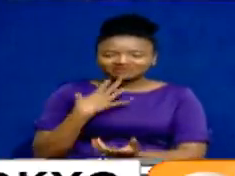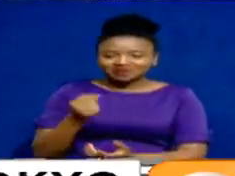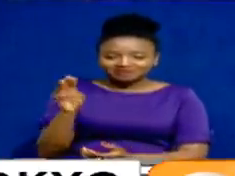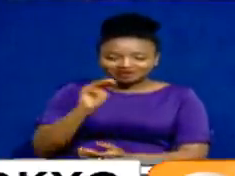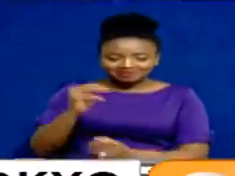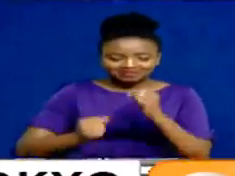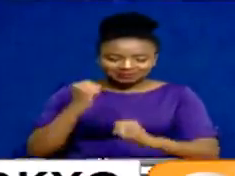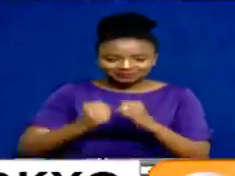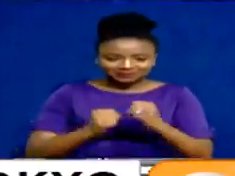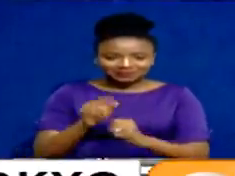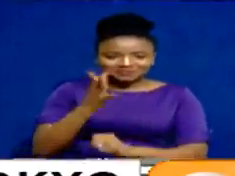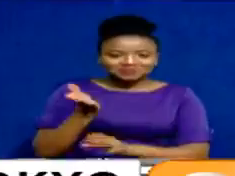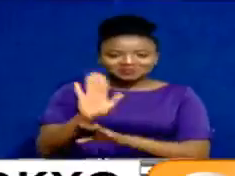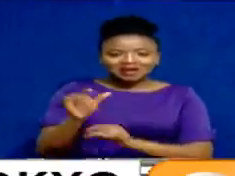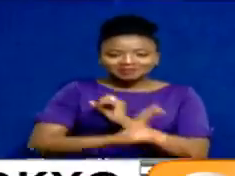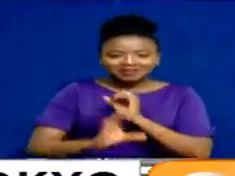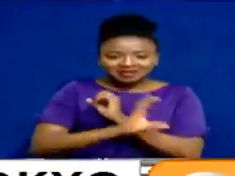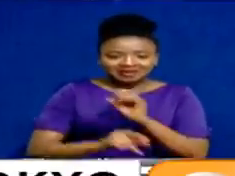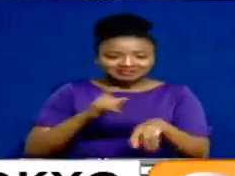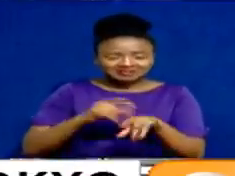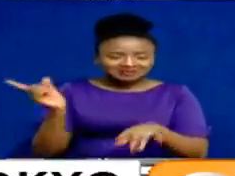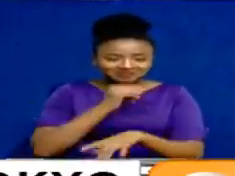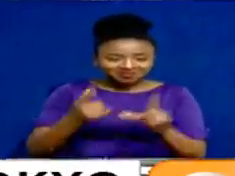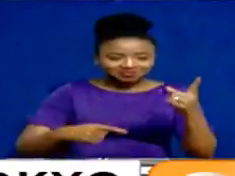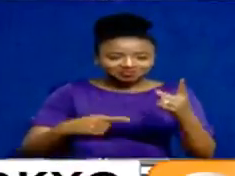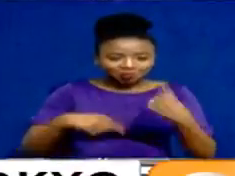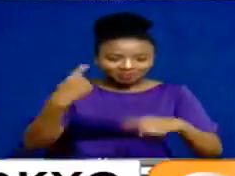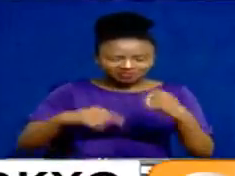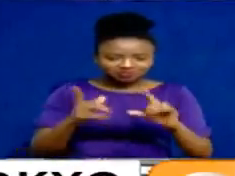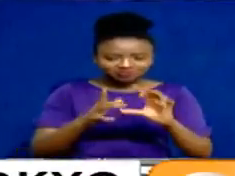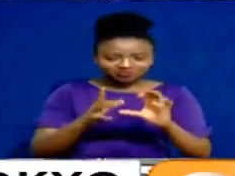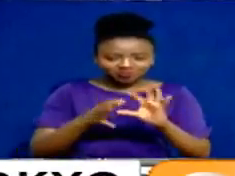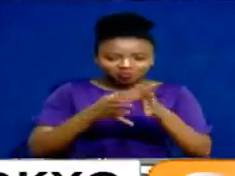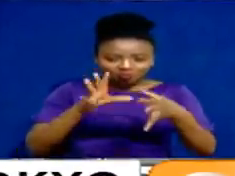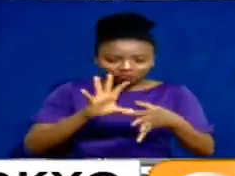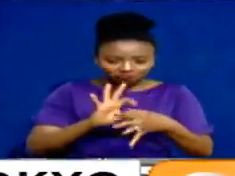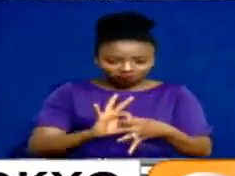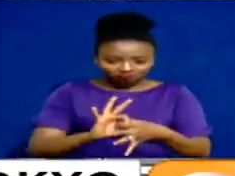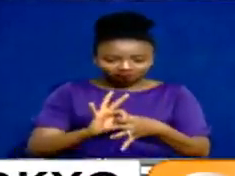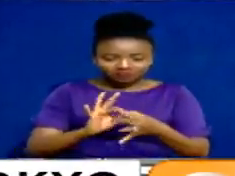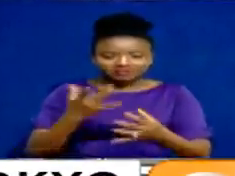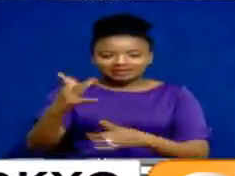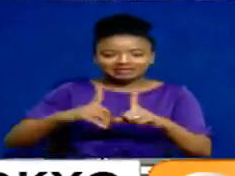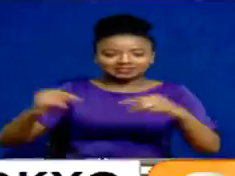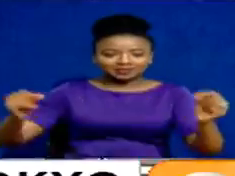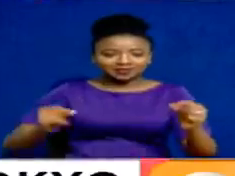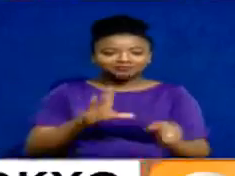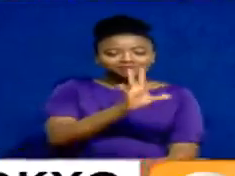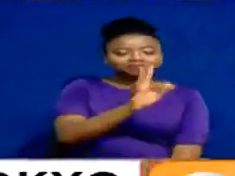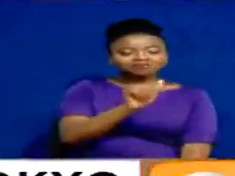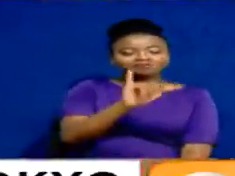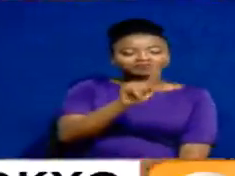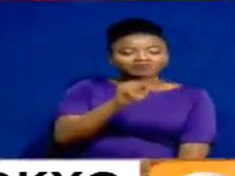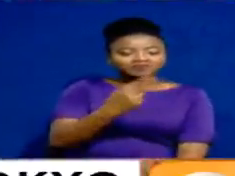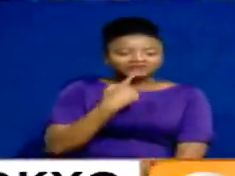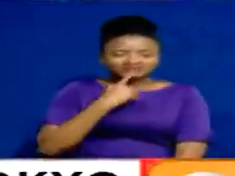country after their triumphant performances at the Olympic Games in Tokyo, Japan. Faith Kipyegon said she will take a deserved break before resuming